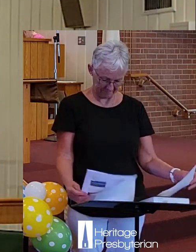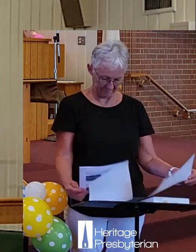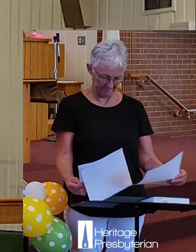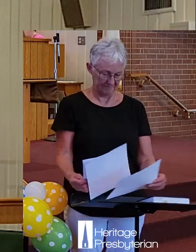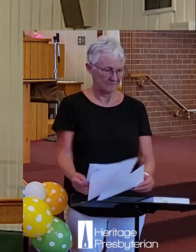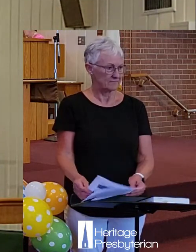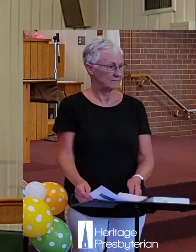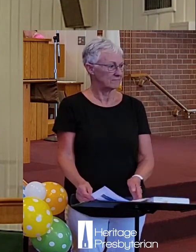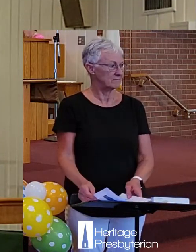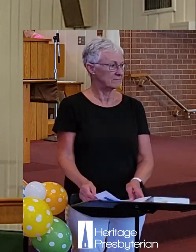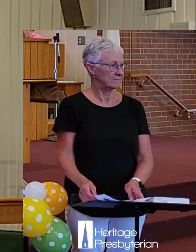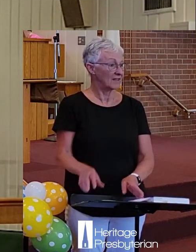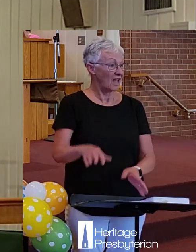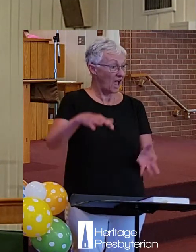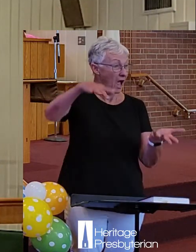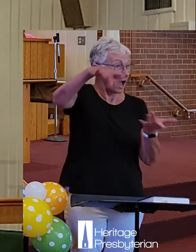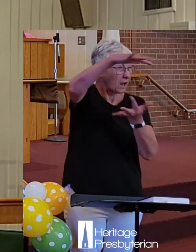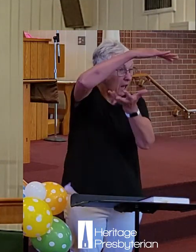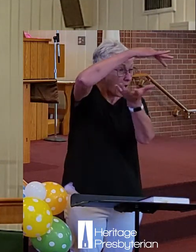a mountain,